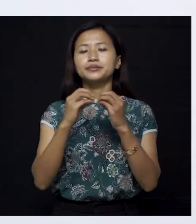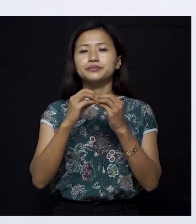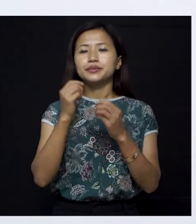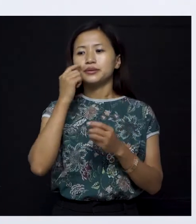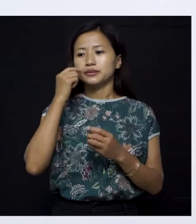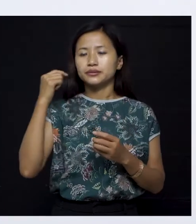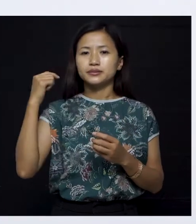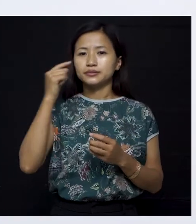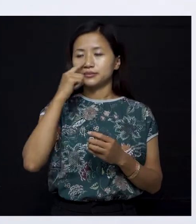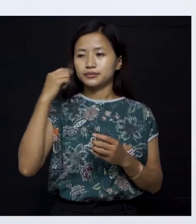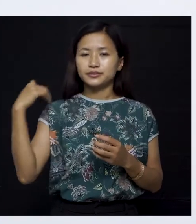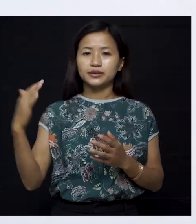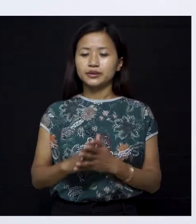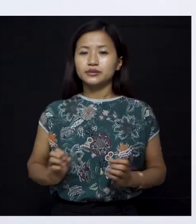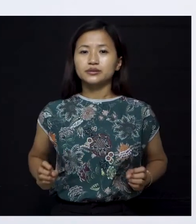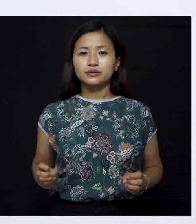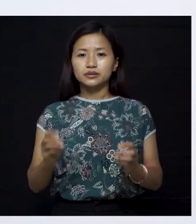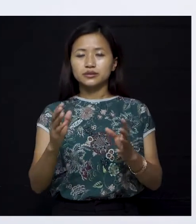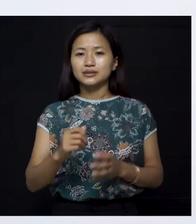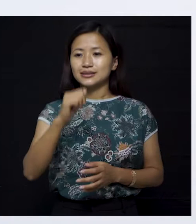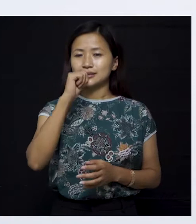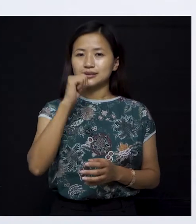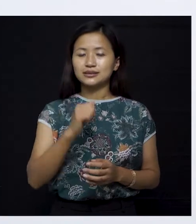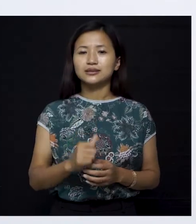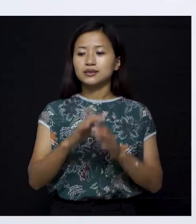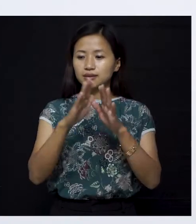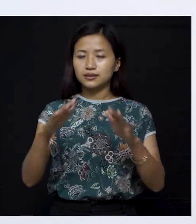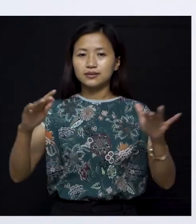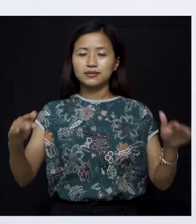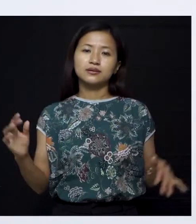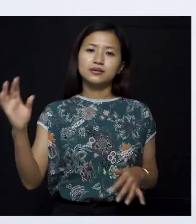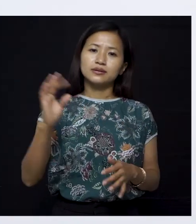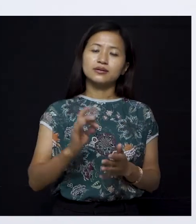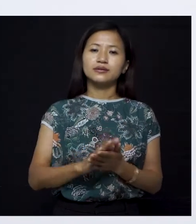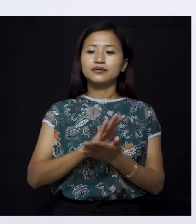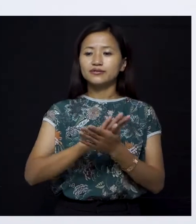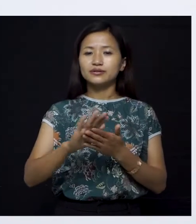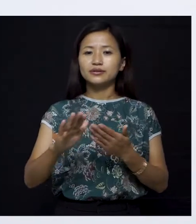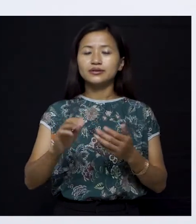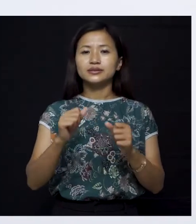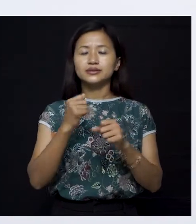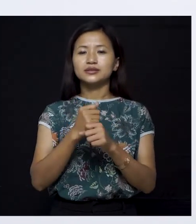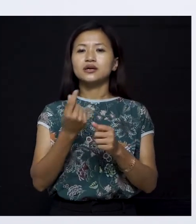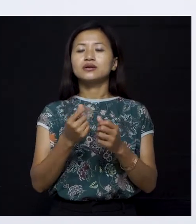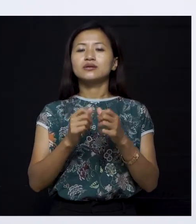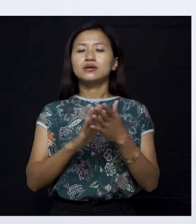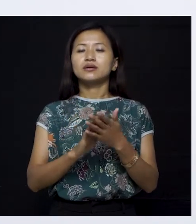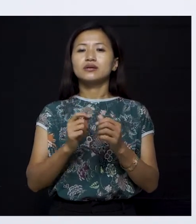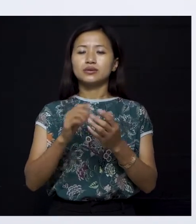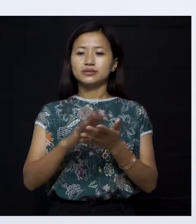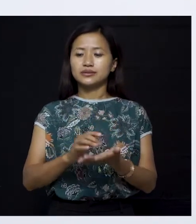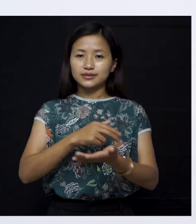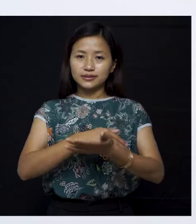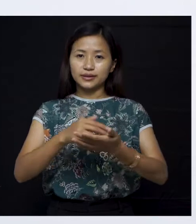ready, okay? He was getting ready to go to the sea again because there is a fair at Galway. Galway is the name of a place,